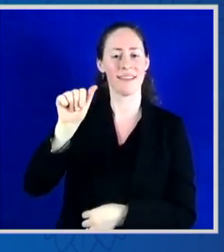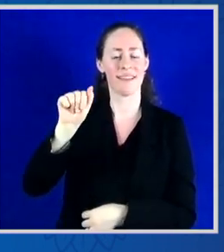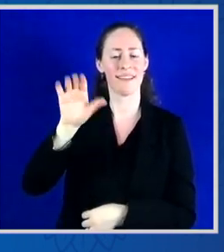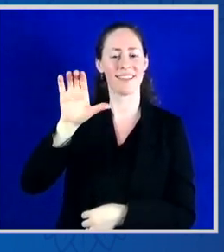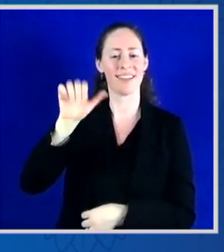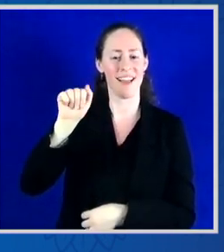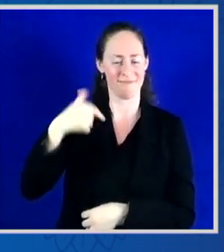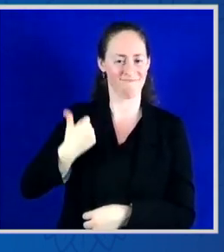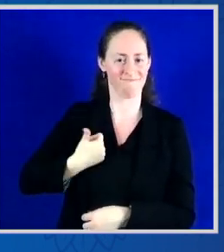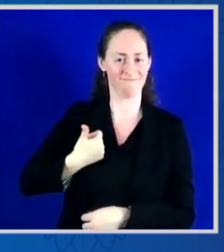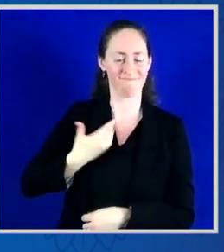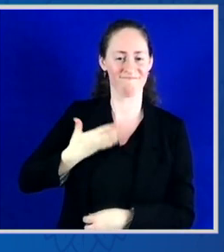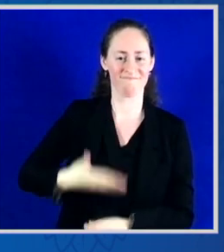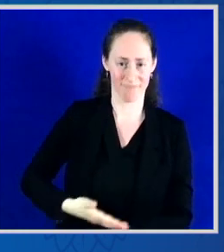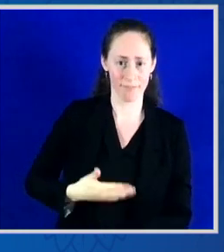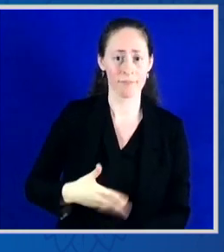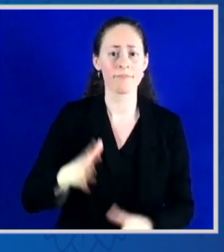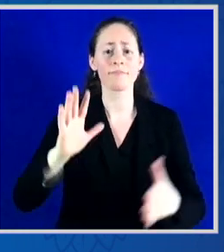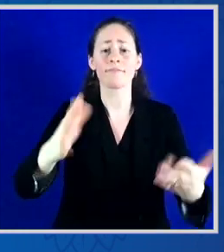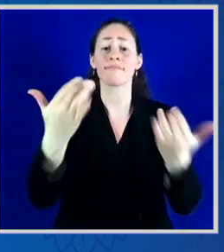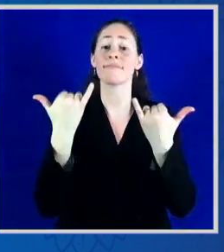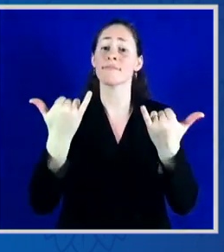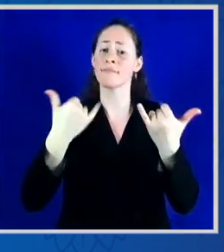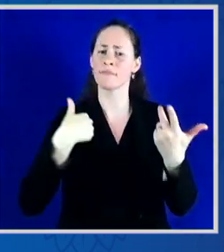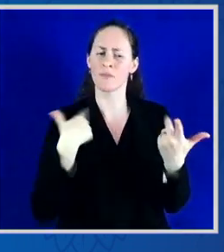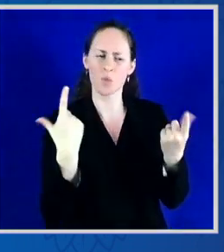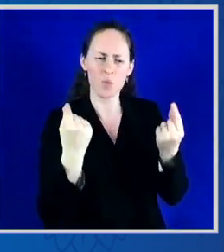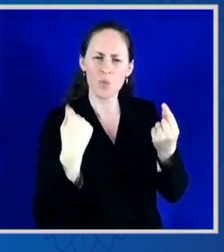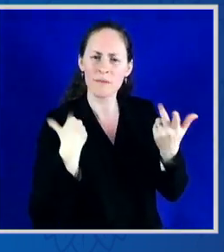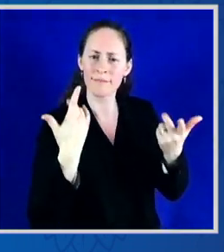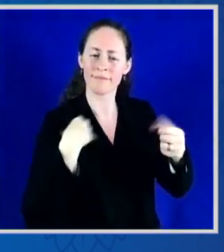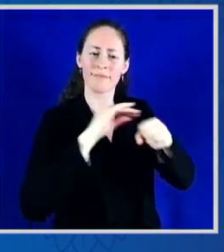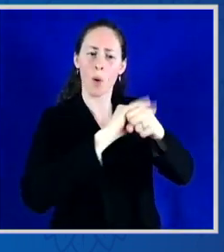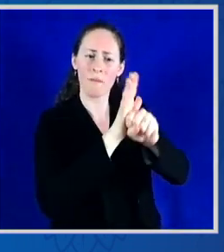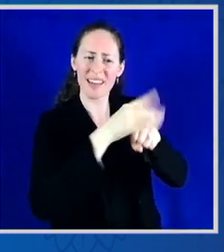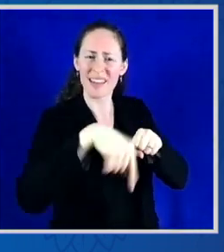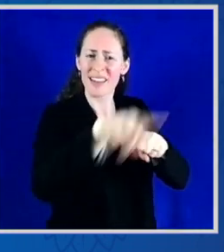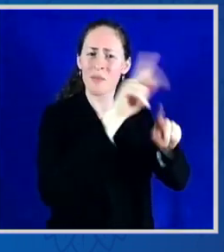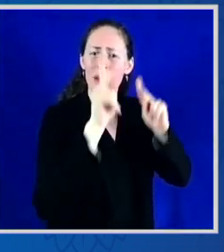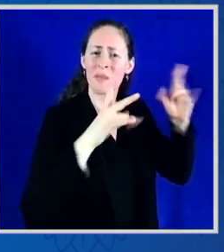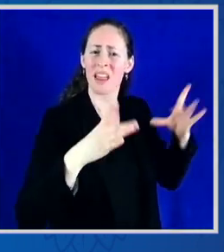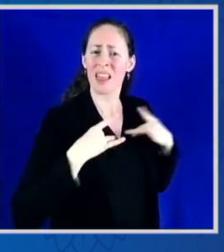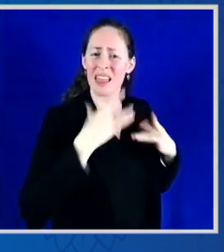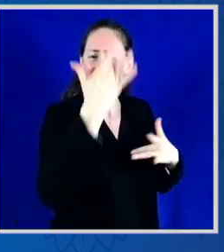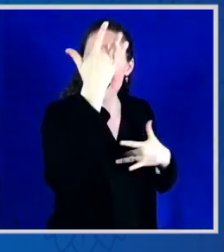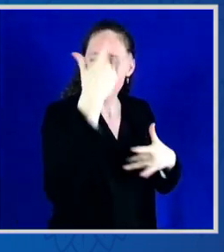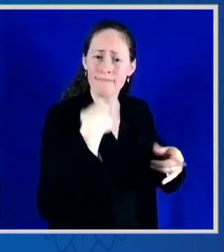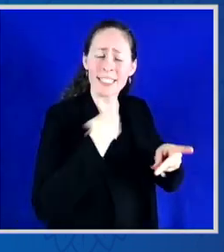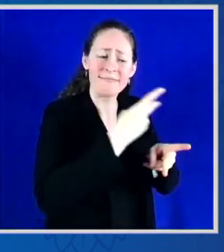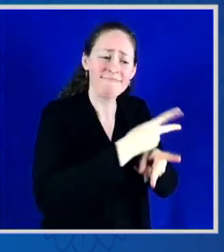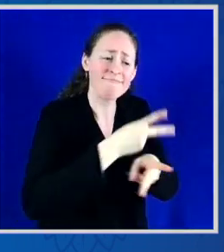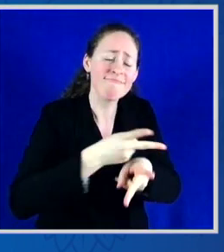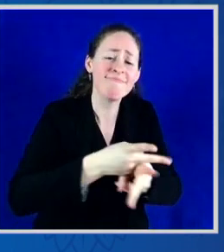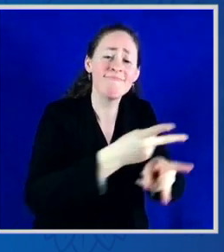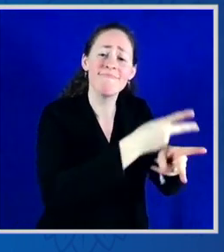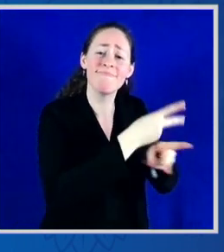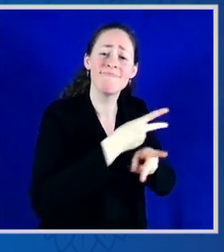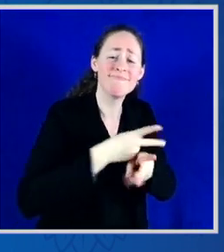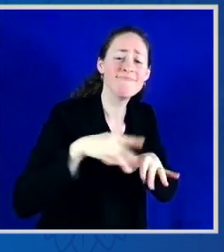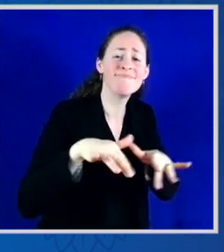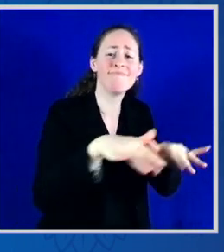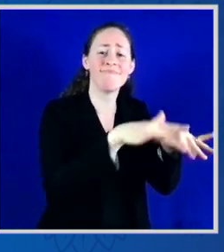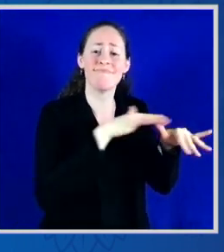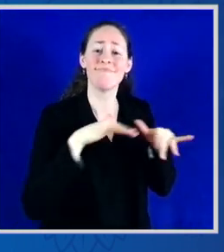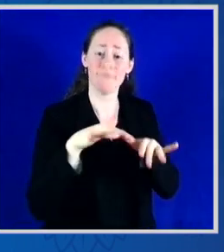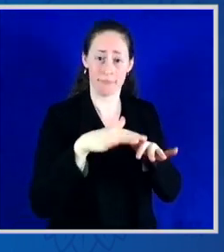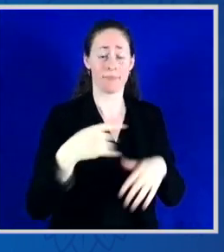and have been doing so since the pandemic started. Again, I'm born in Mexico. Parents brought me over to the United States